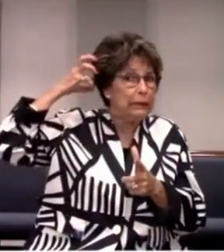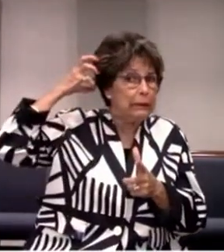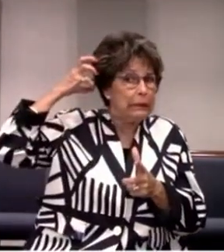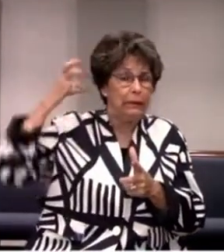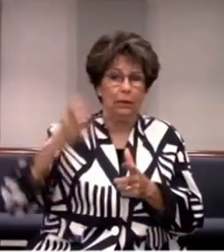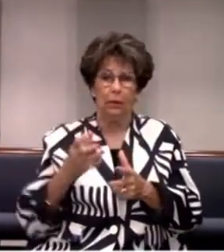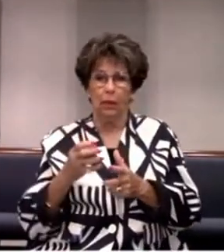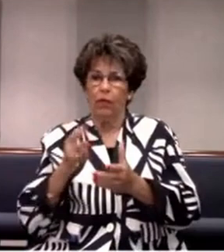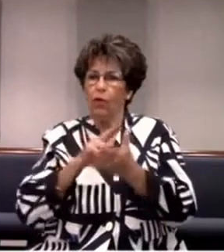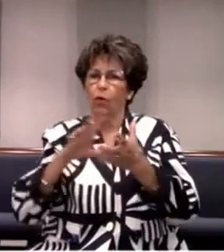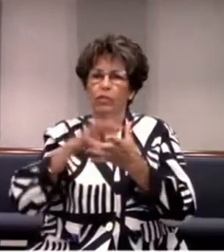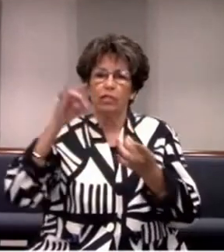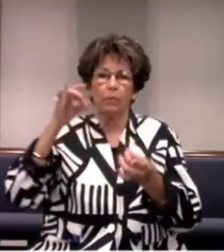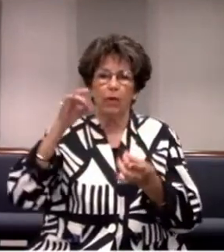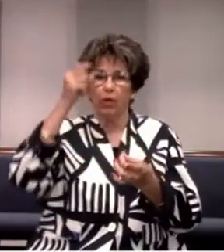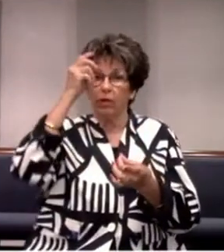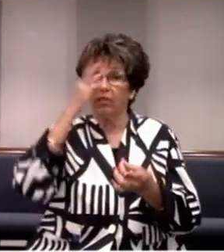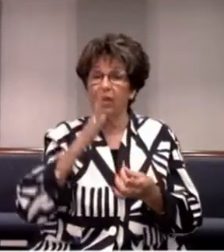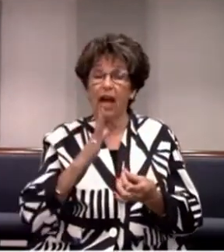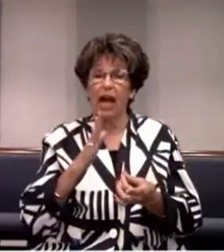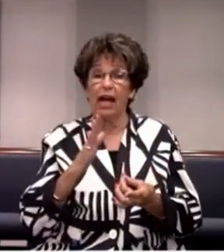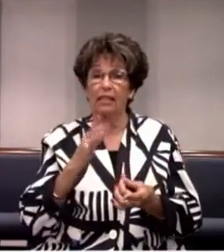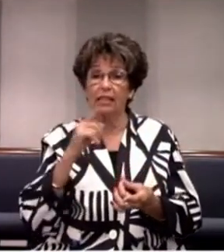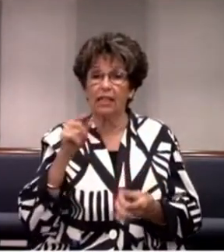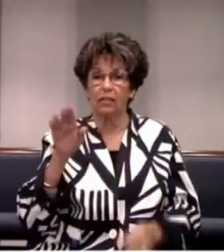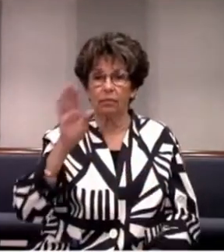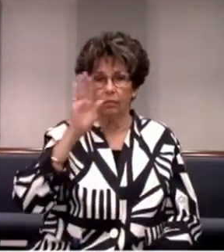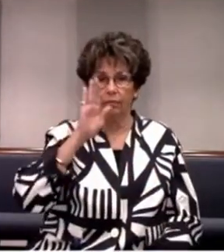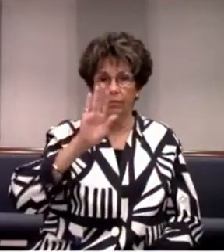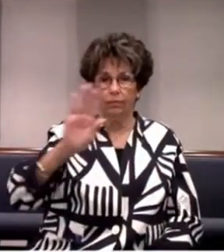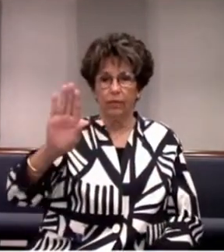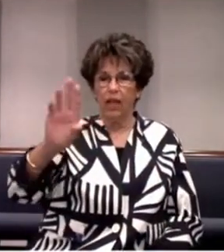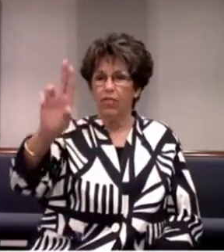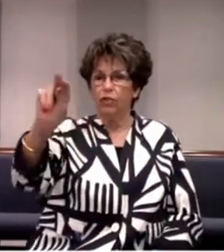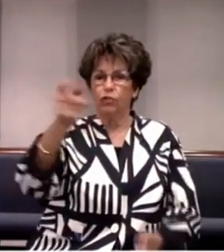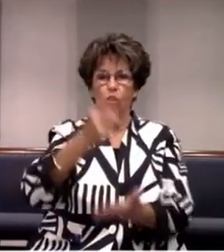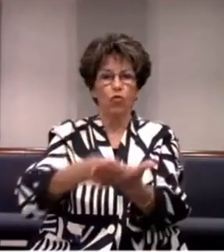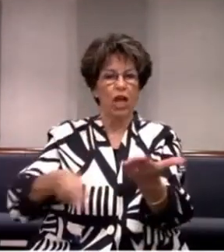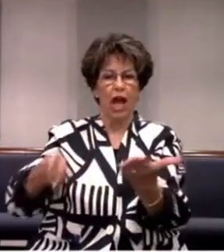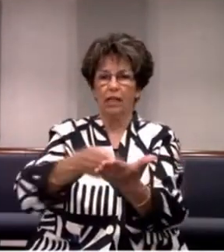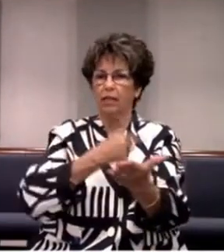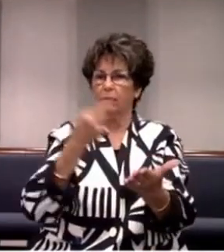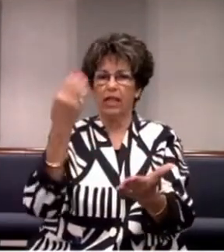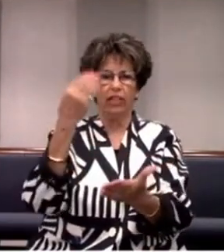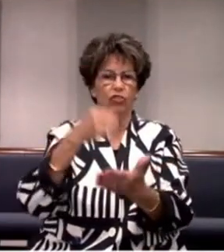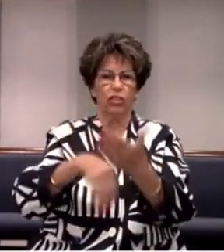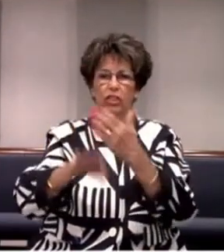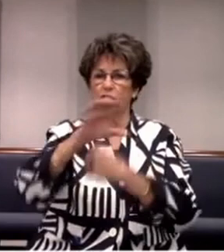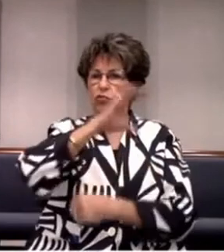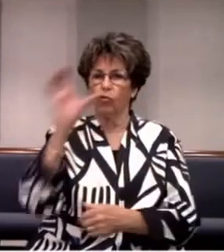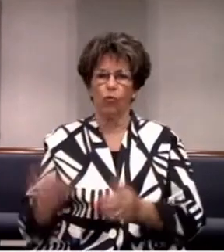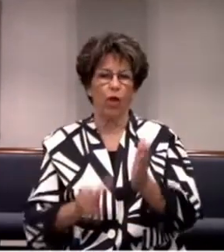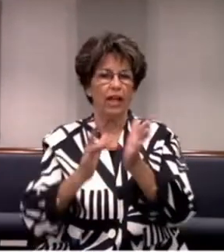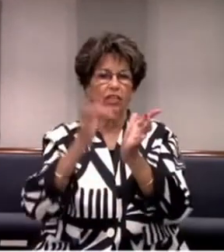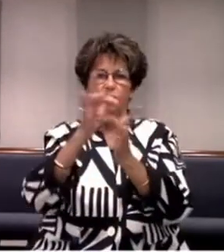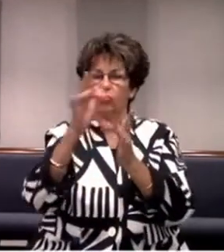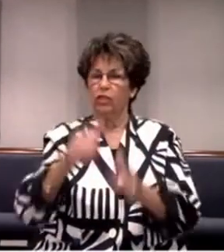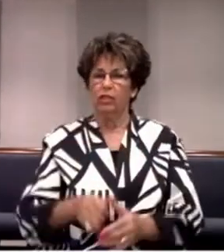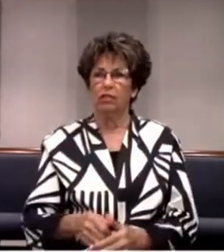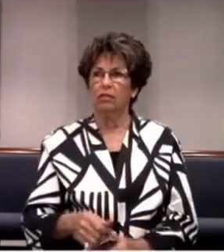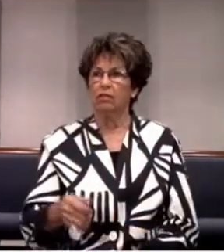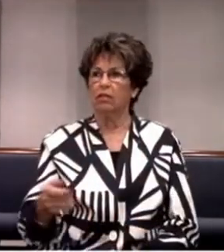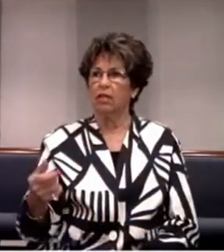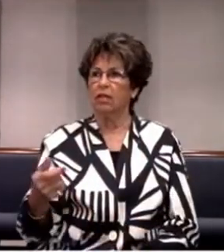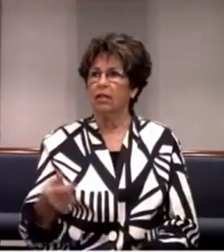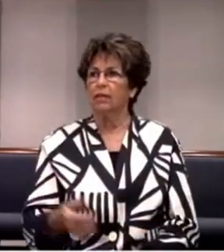Holy Spirit of God that tells me, Tom, there's no condemnation to them that walk in Christ Jesus. I know, but God must